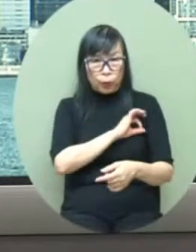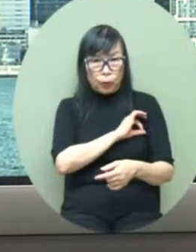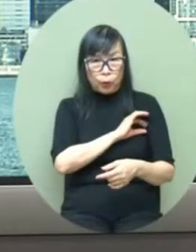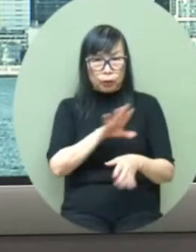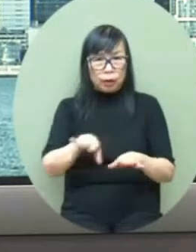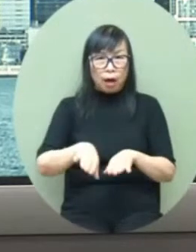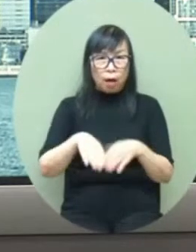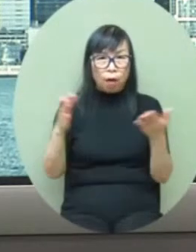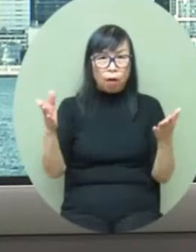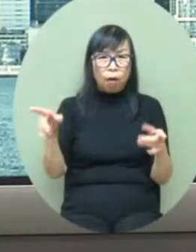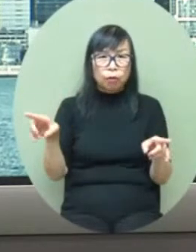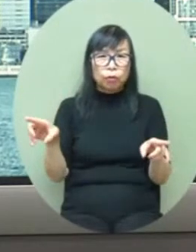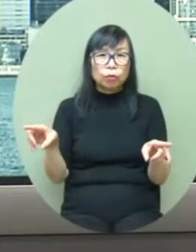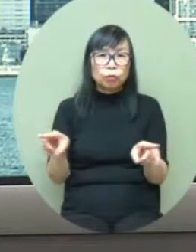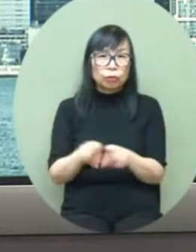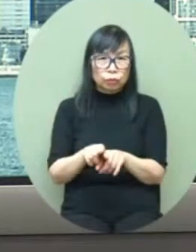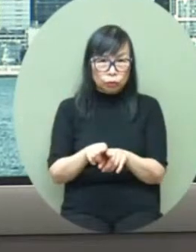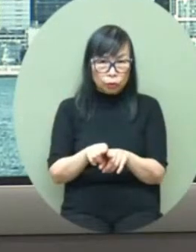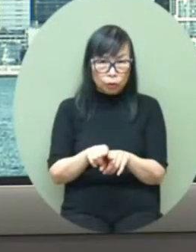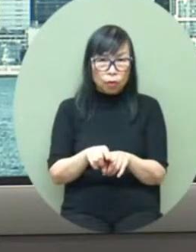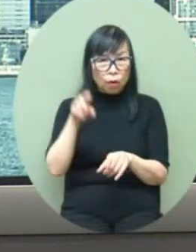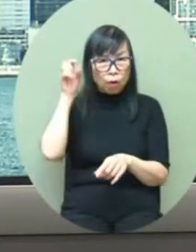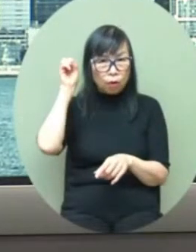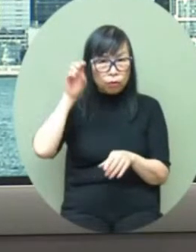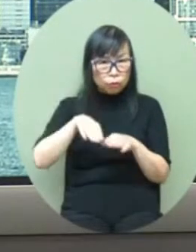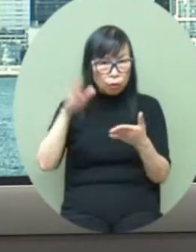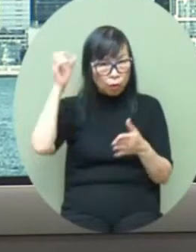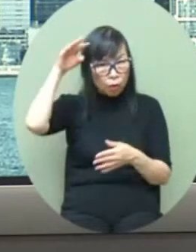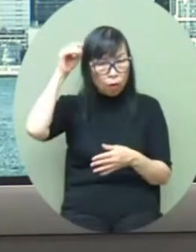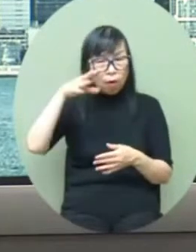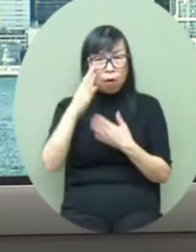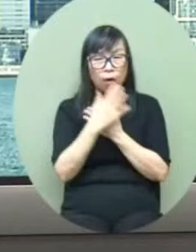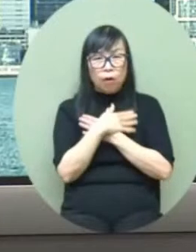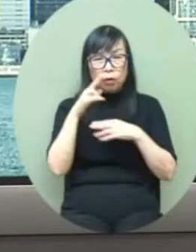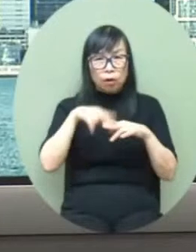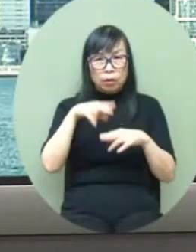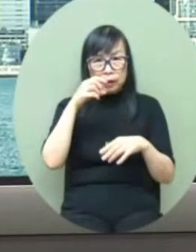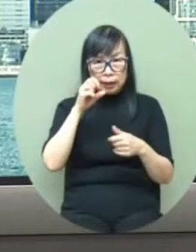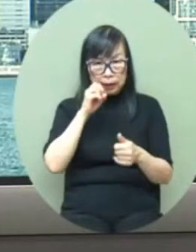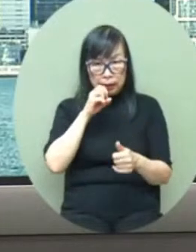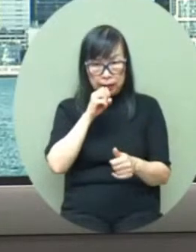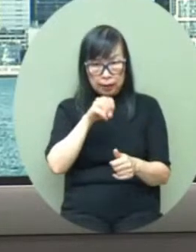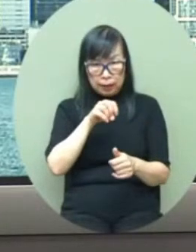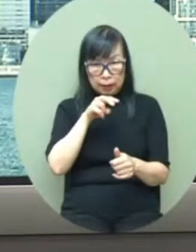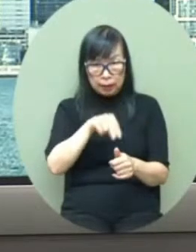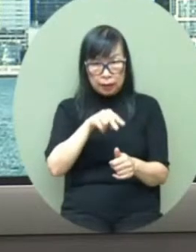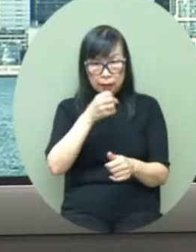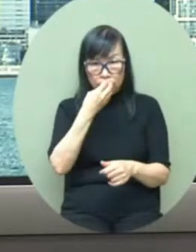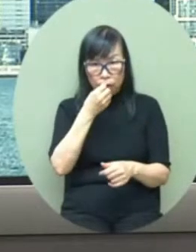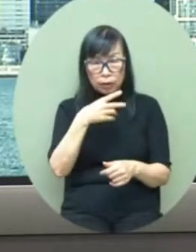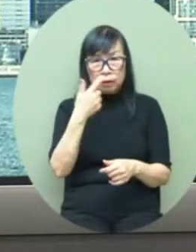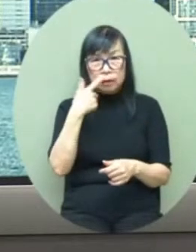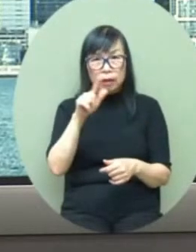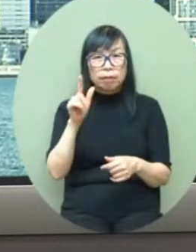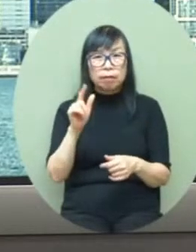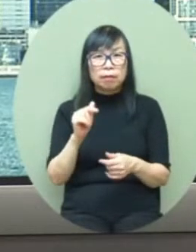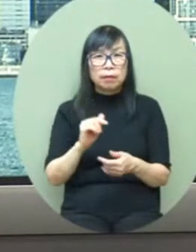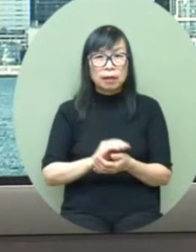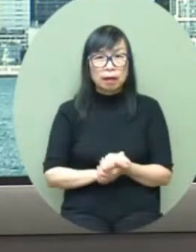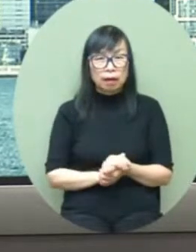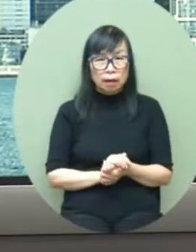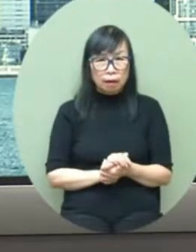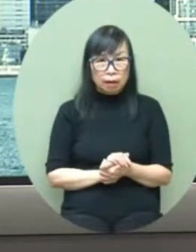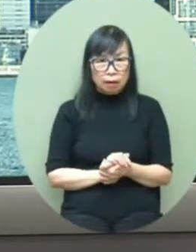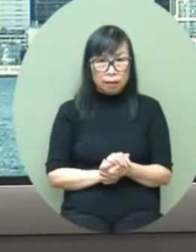important part of the establishment. This interactive exchange session has opened a